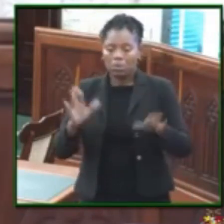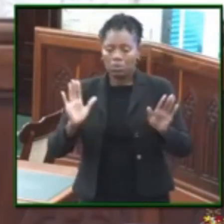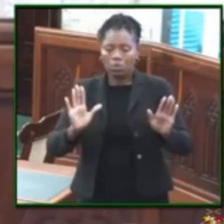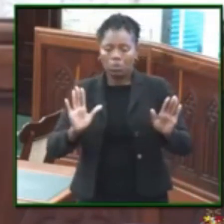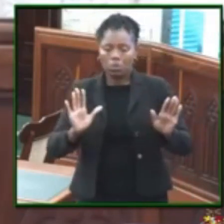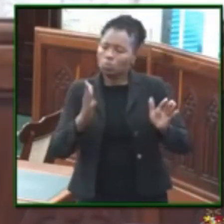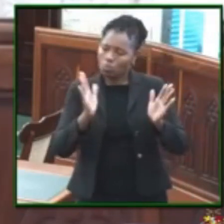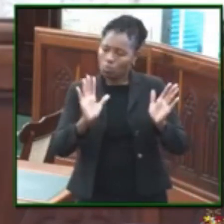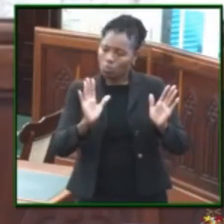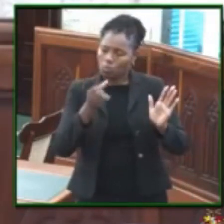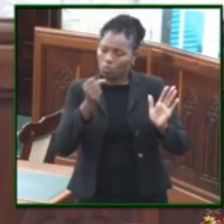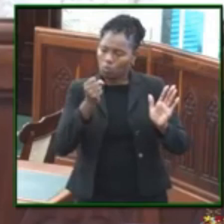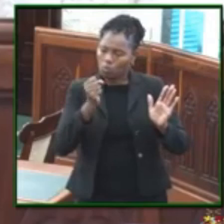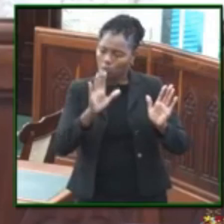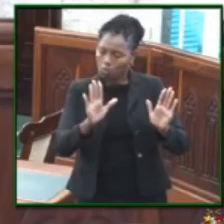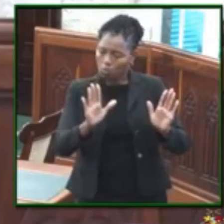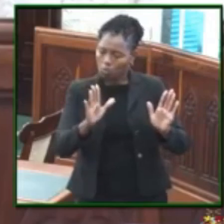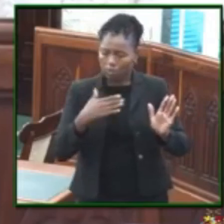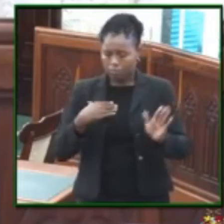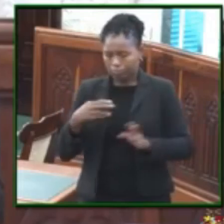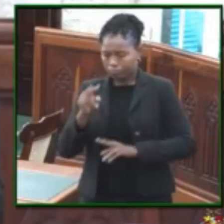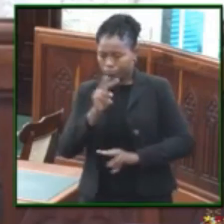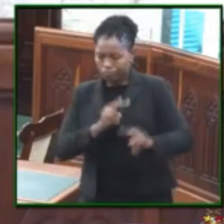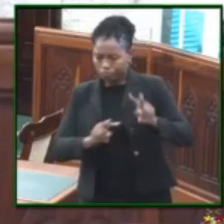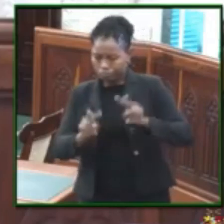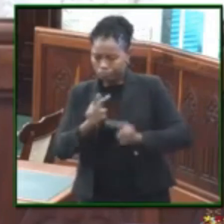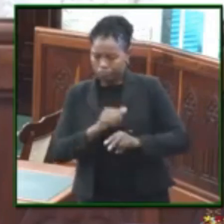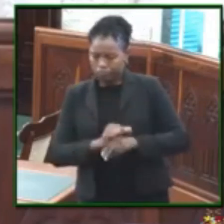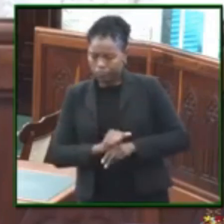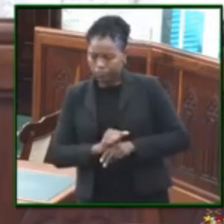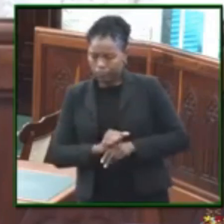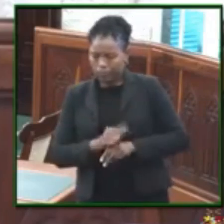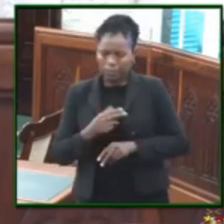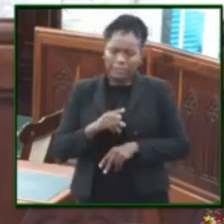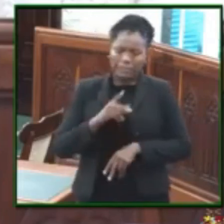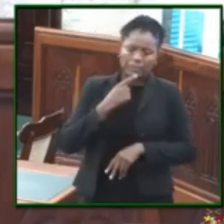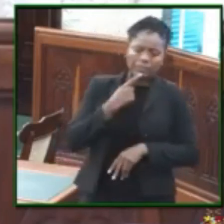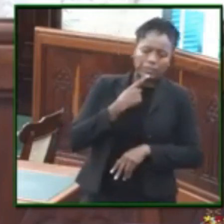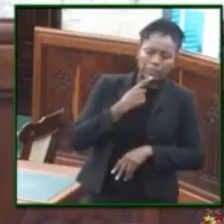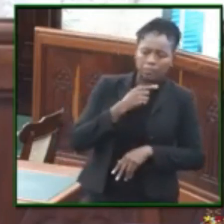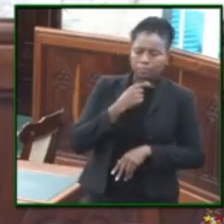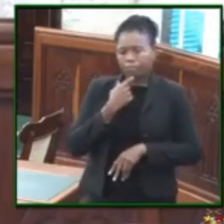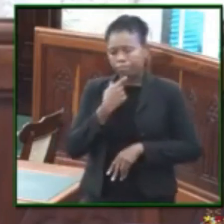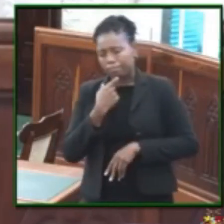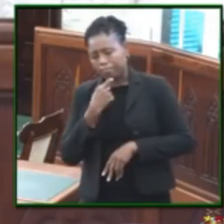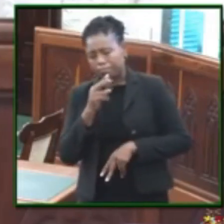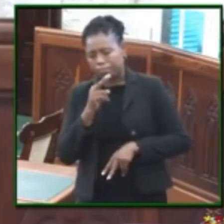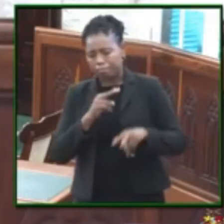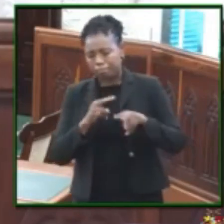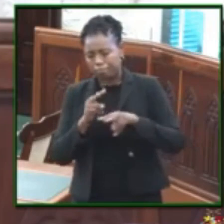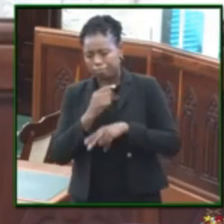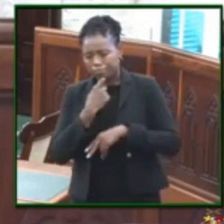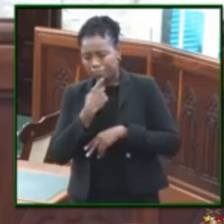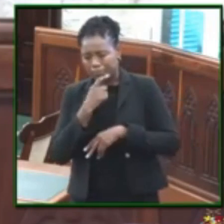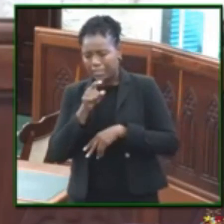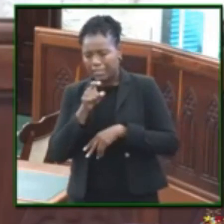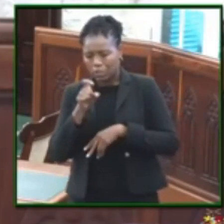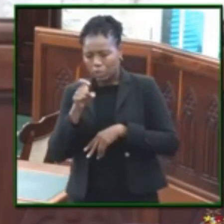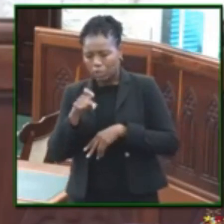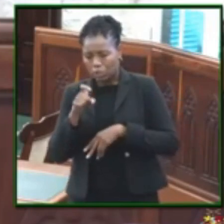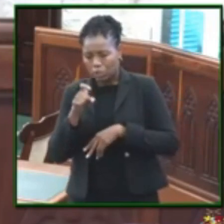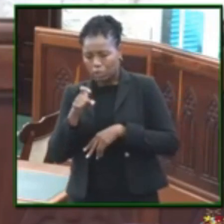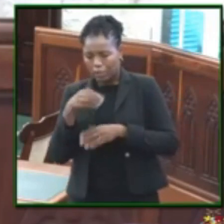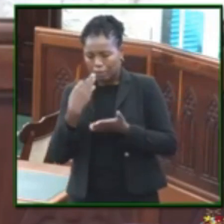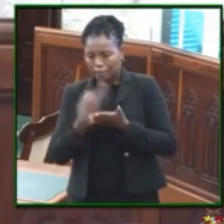on. I have looked at you, and my assessment of you is that you should not be getting